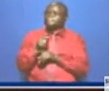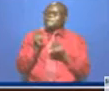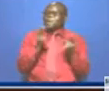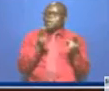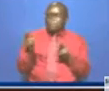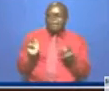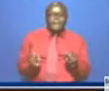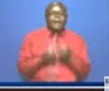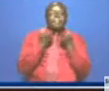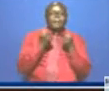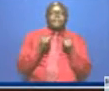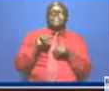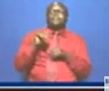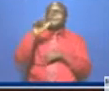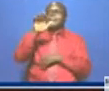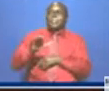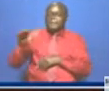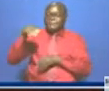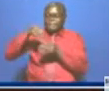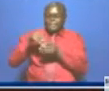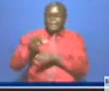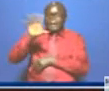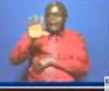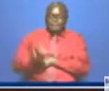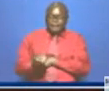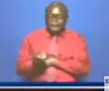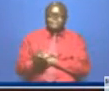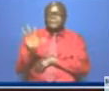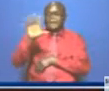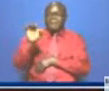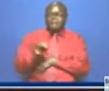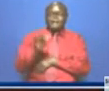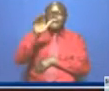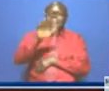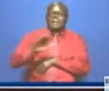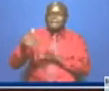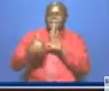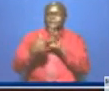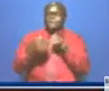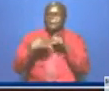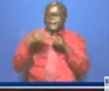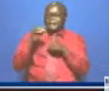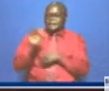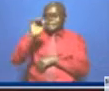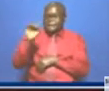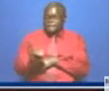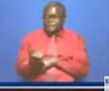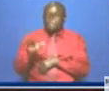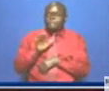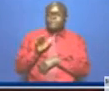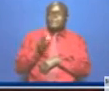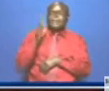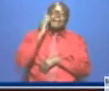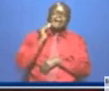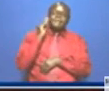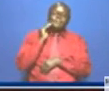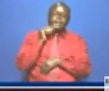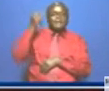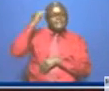parliaments, especially within Africa. The study on African parliaments reveals that 80% of women parliamentarians experience